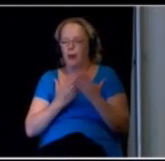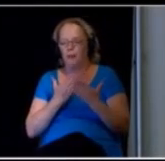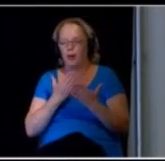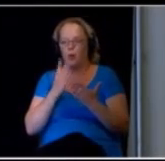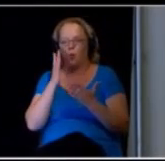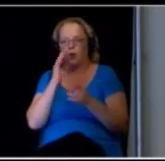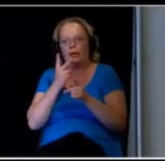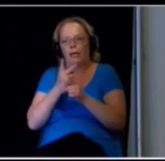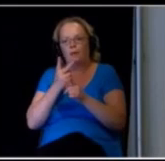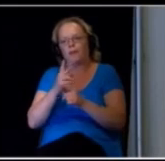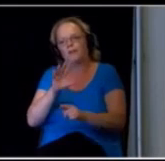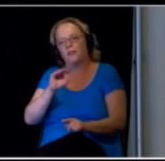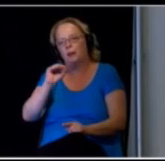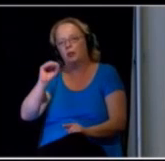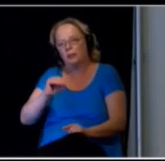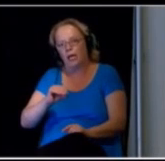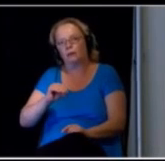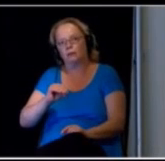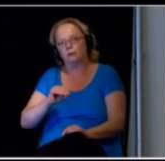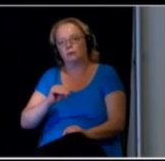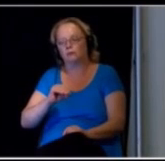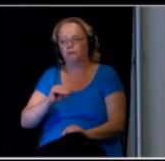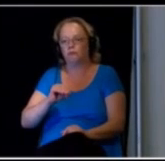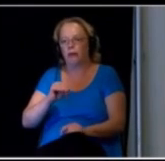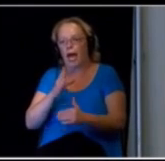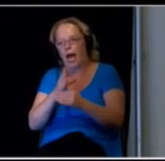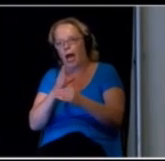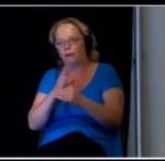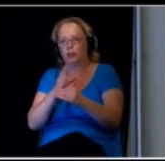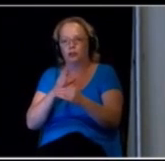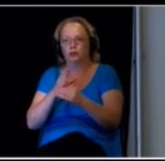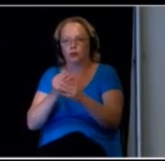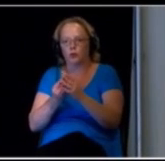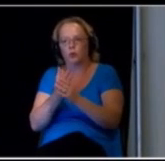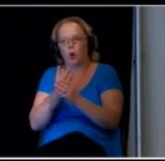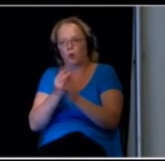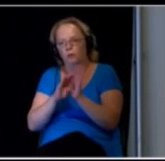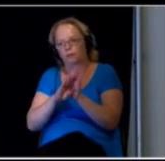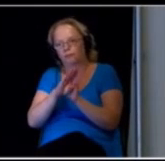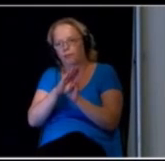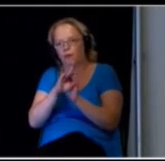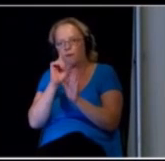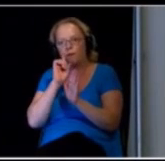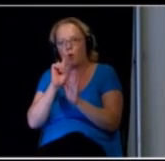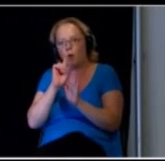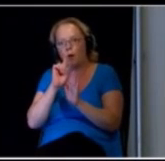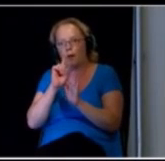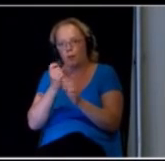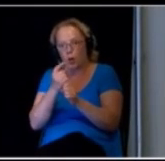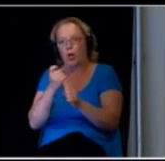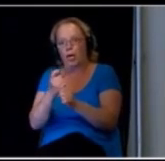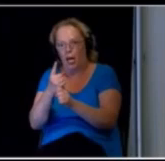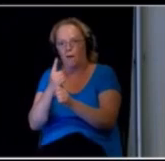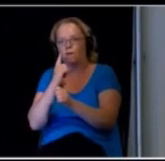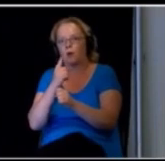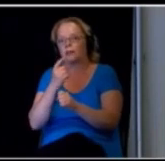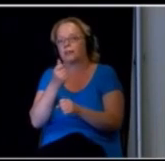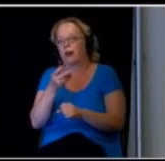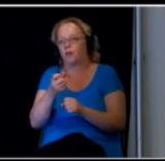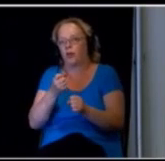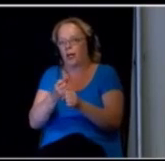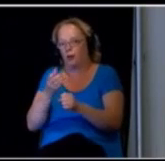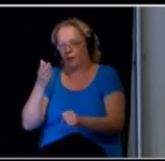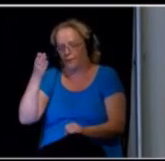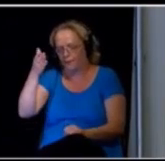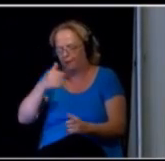a roughly 50% average growth rate per year for several years to come. Now, it wouldn't necessarily